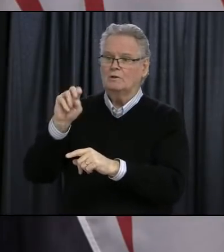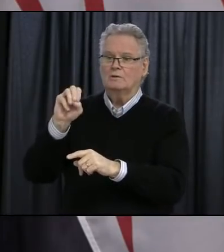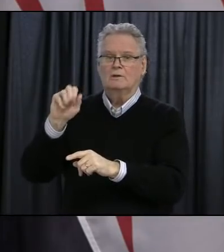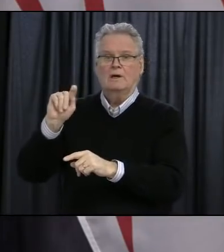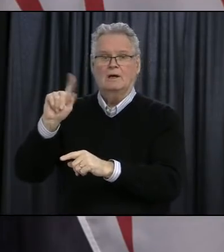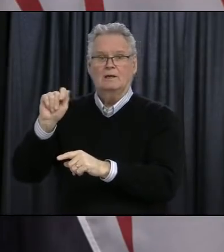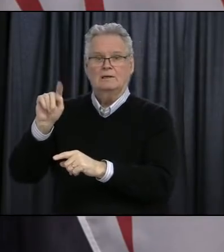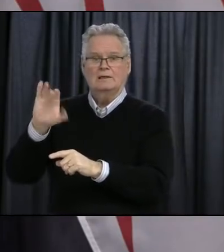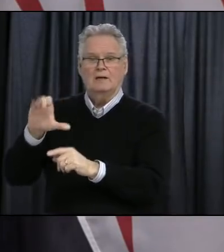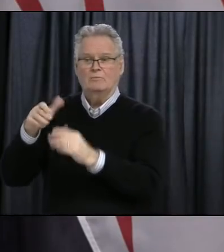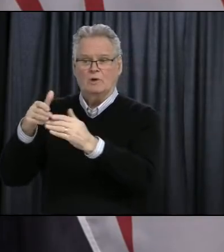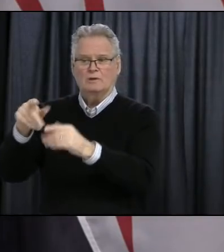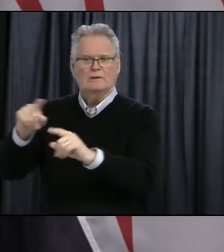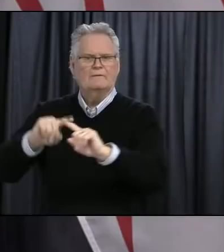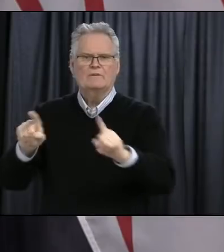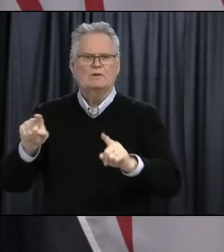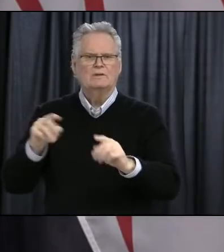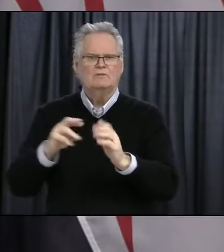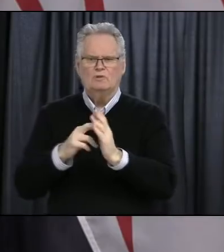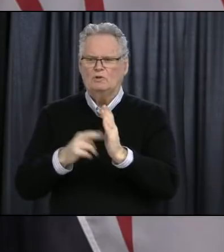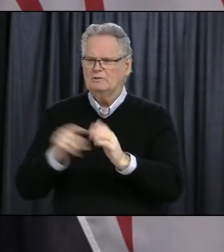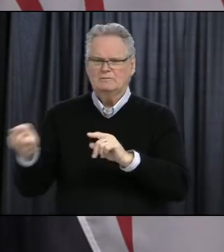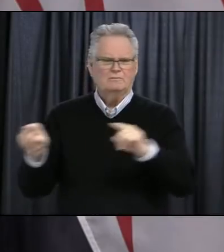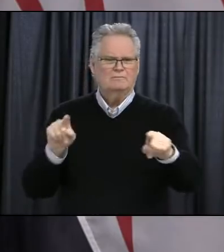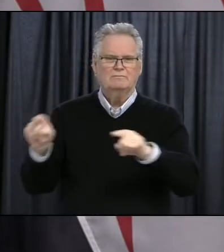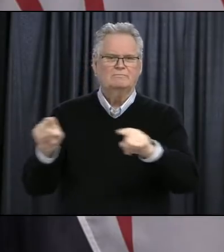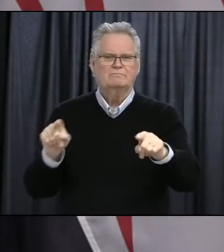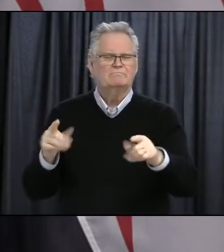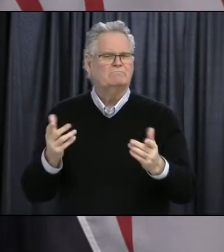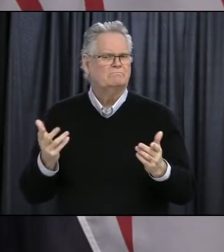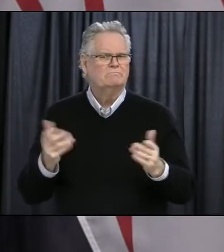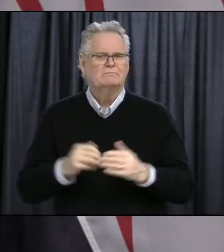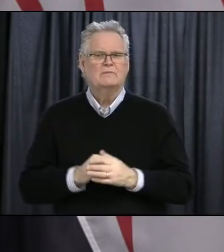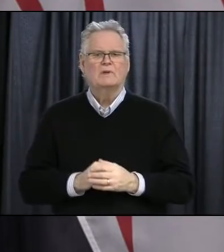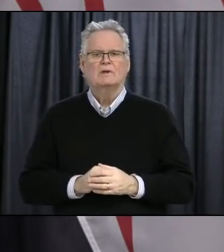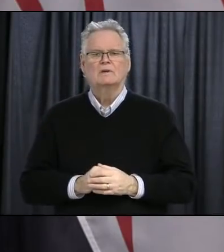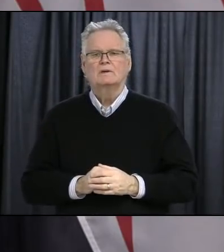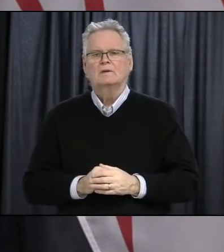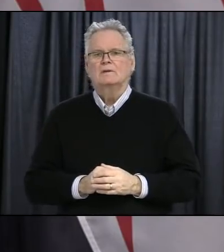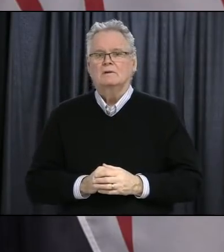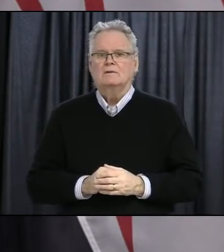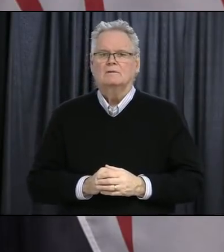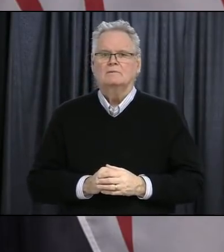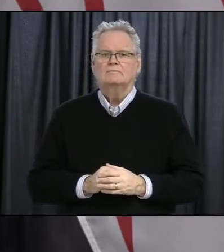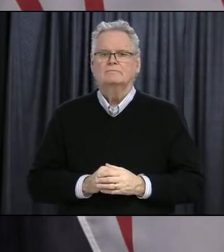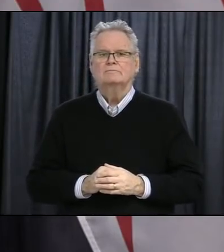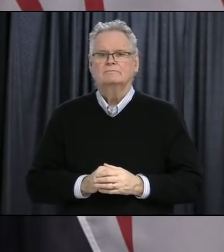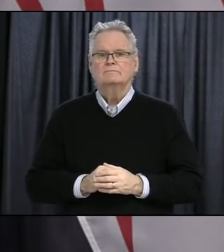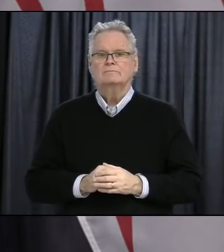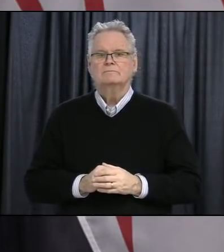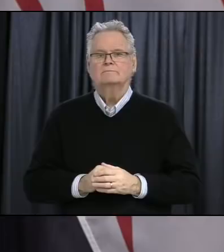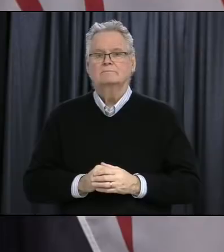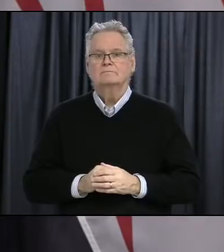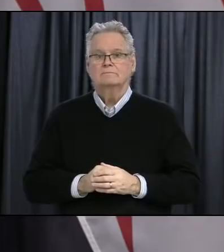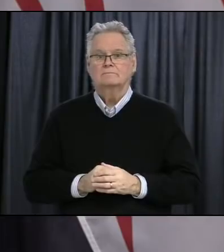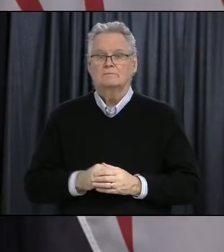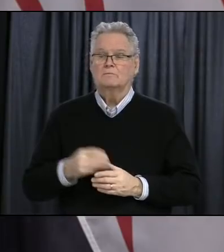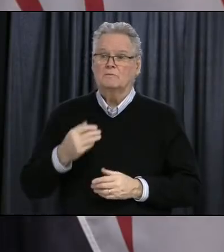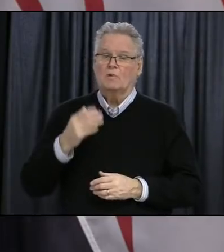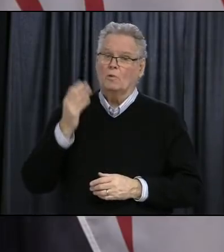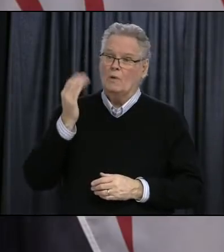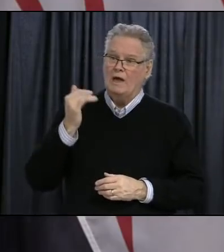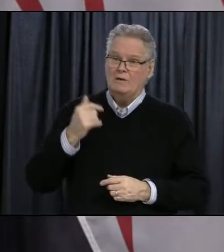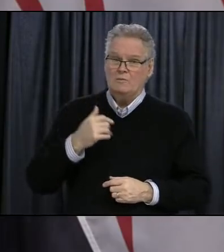particular, but we know that some people who are on ships, they go in, they're on the ship for more than 14 days. Nobody